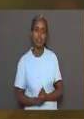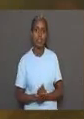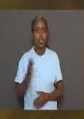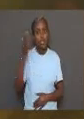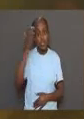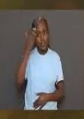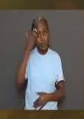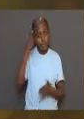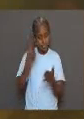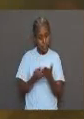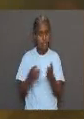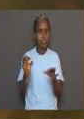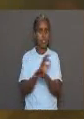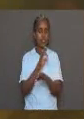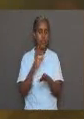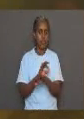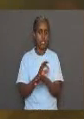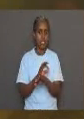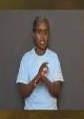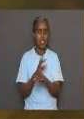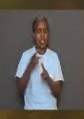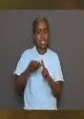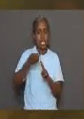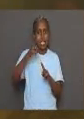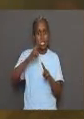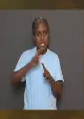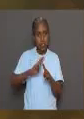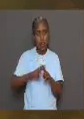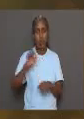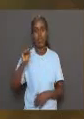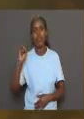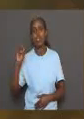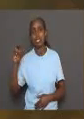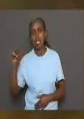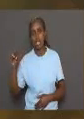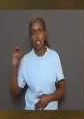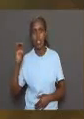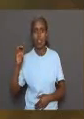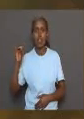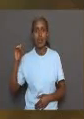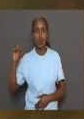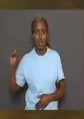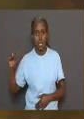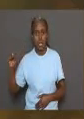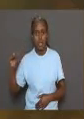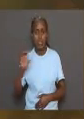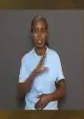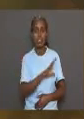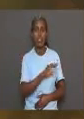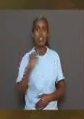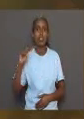Knowing these functions are the reciprocals of sine, cosine,